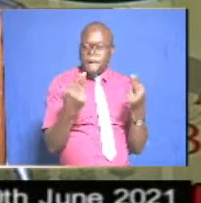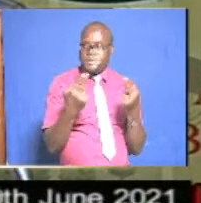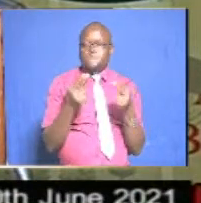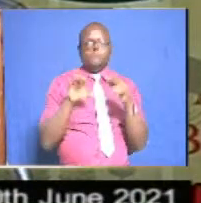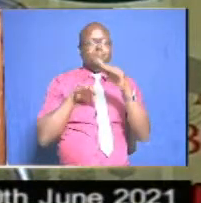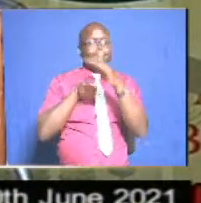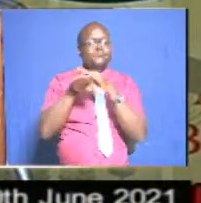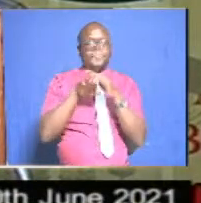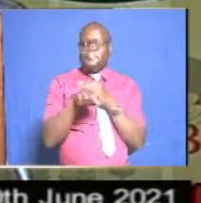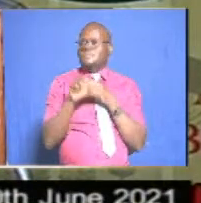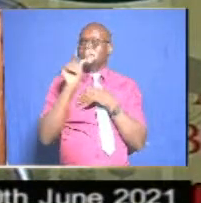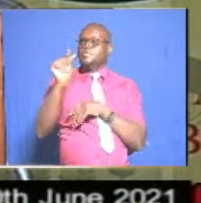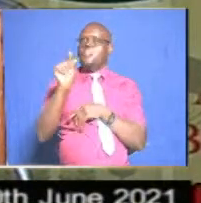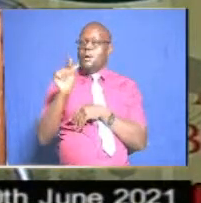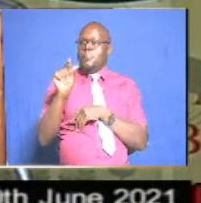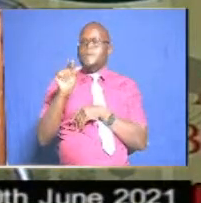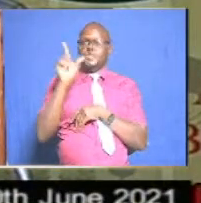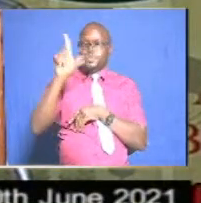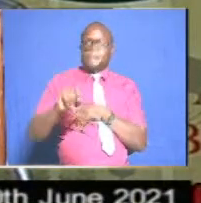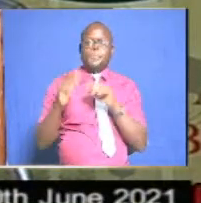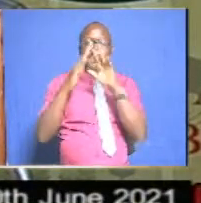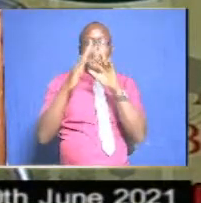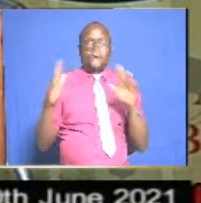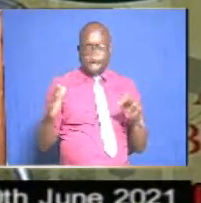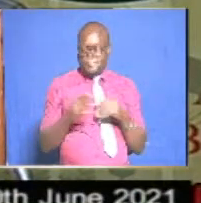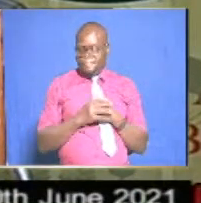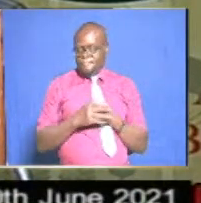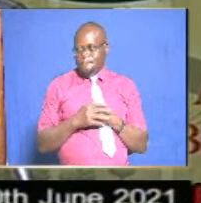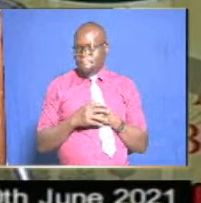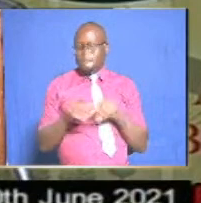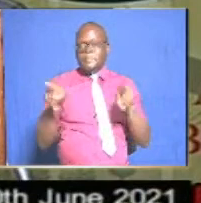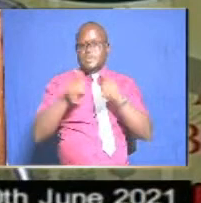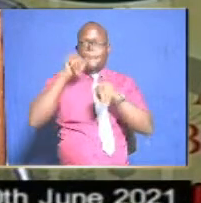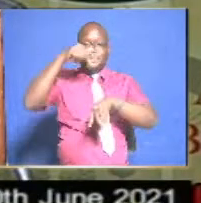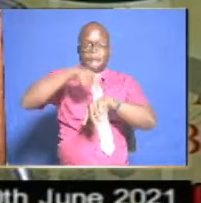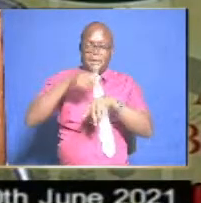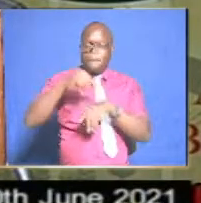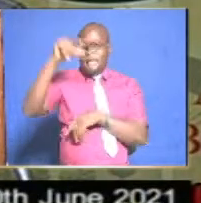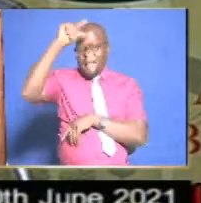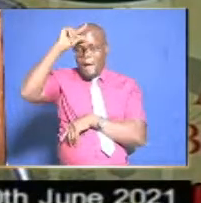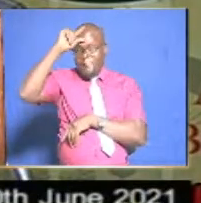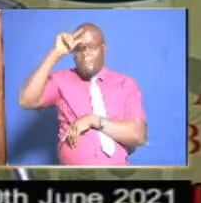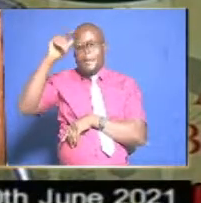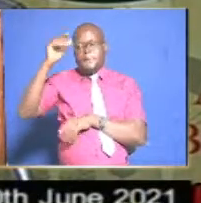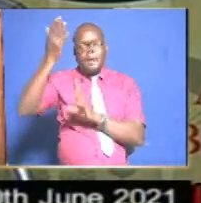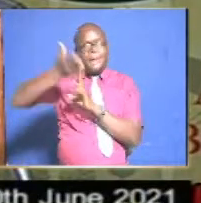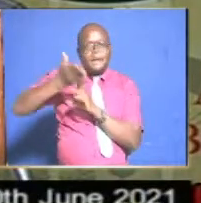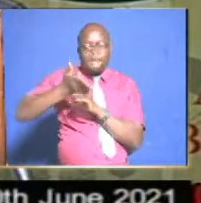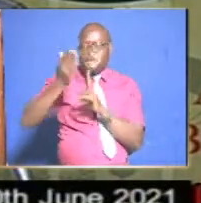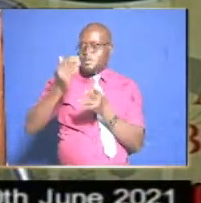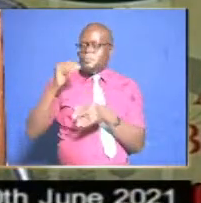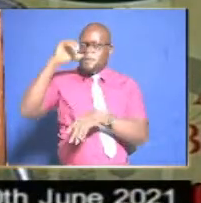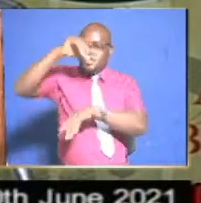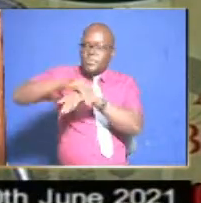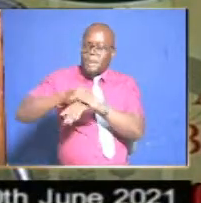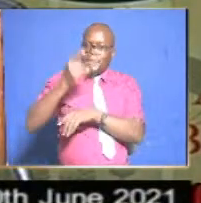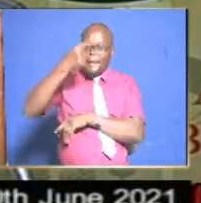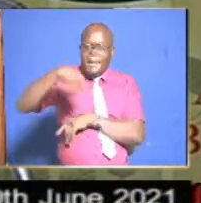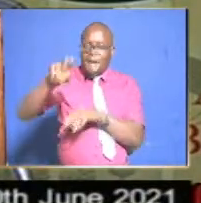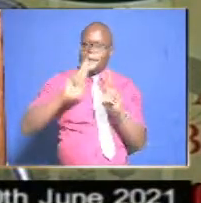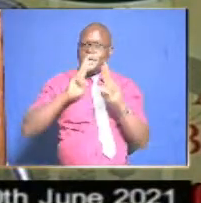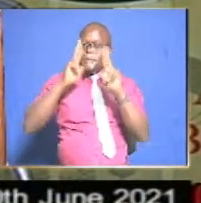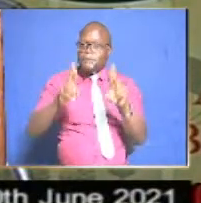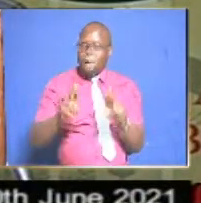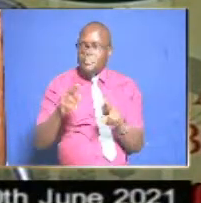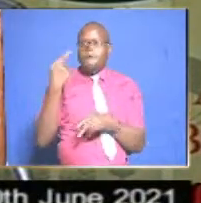to affordable housing. Nevertheless, government interventions are beginning to yield the desired results for